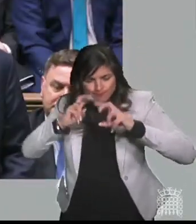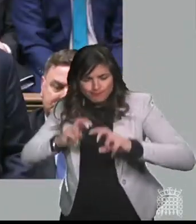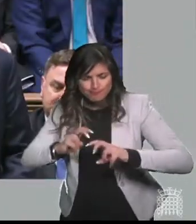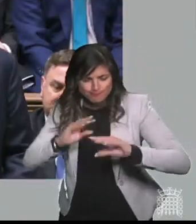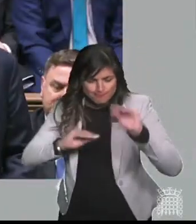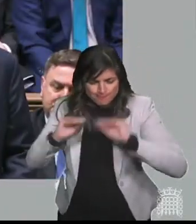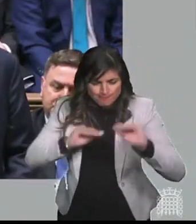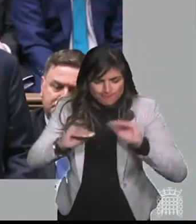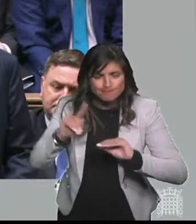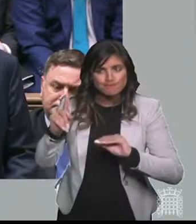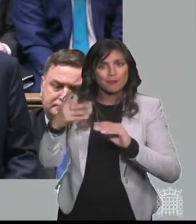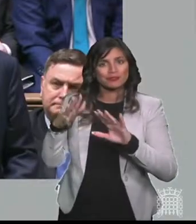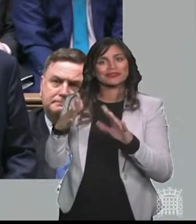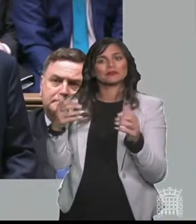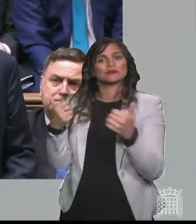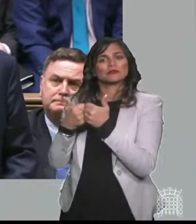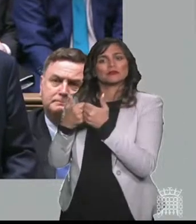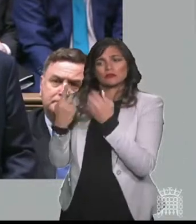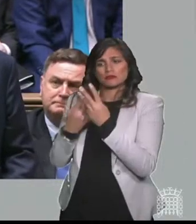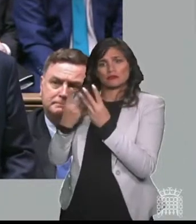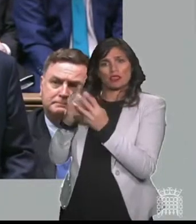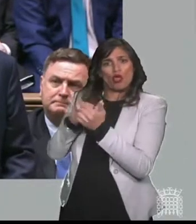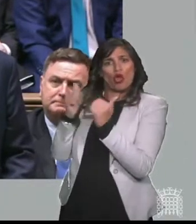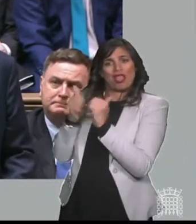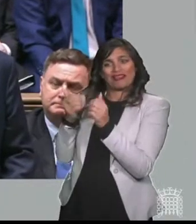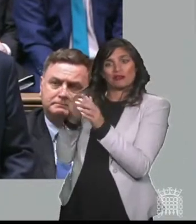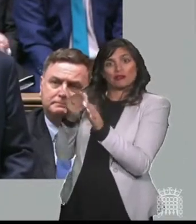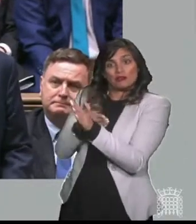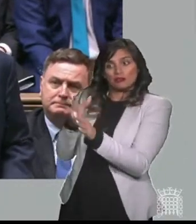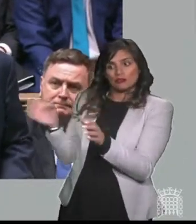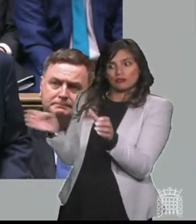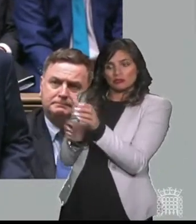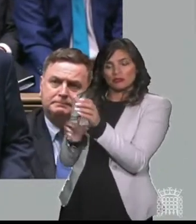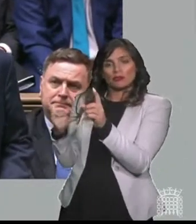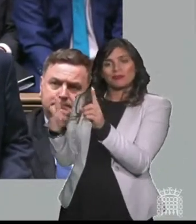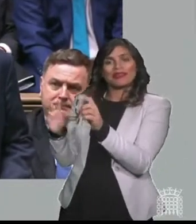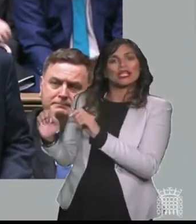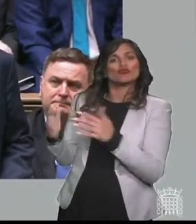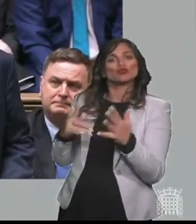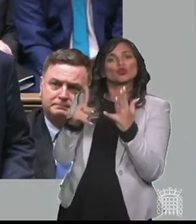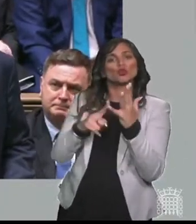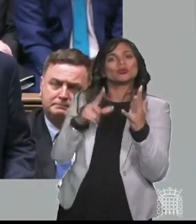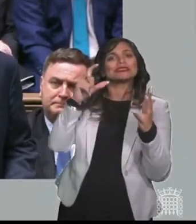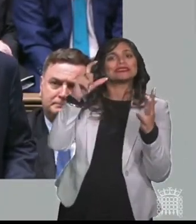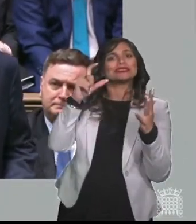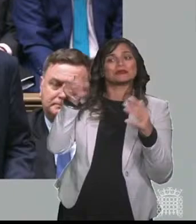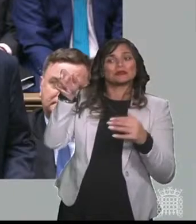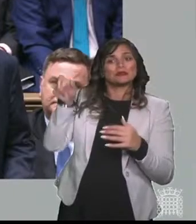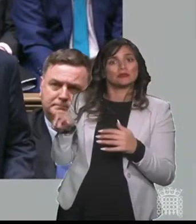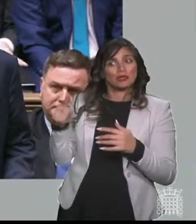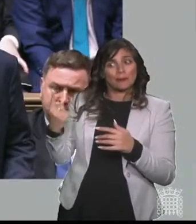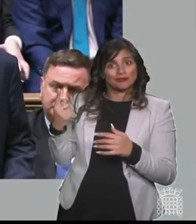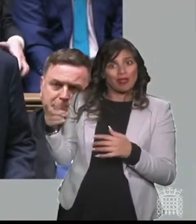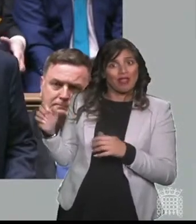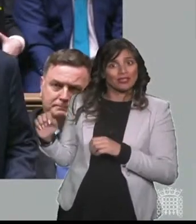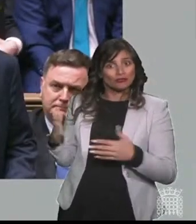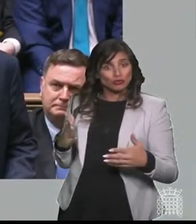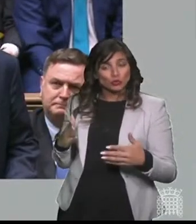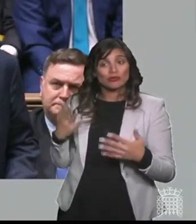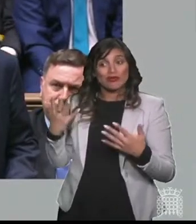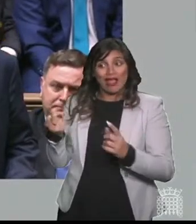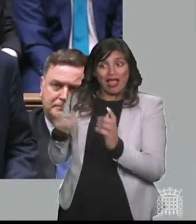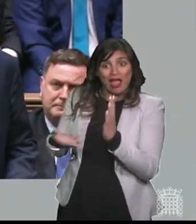for Chingford and Woodford Green, who introduced universal credit. Those reforms helped reduce